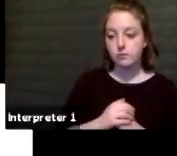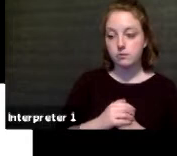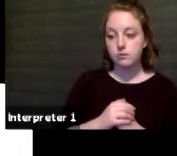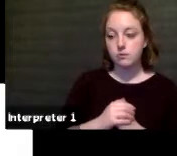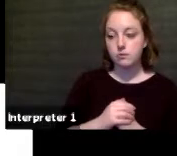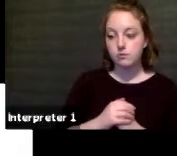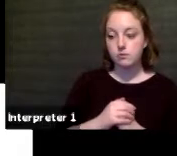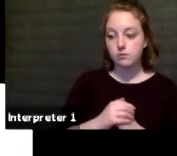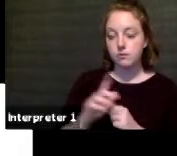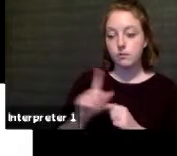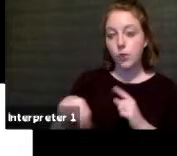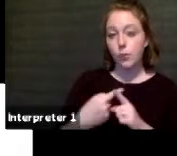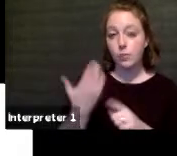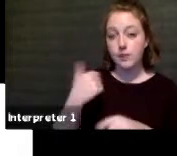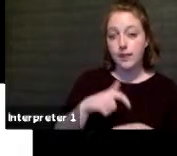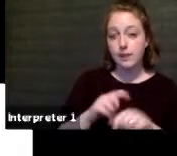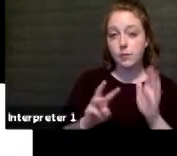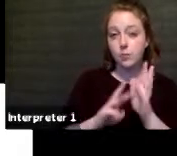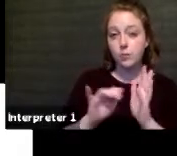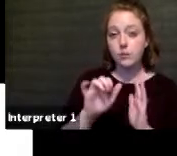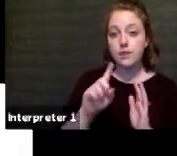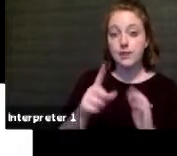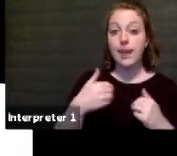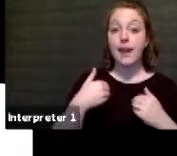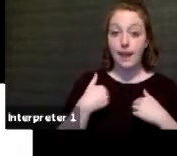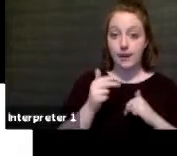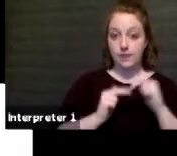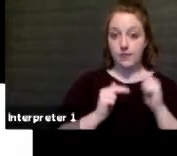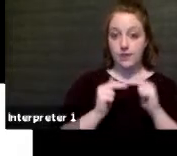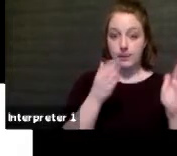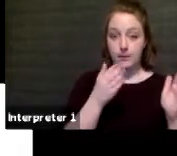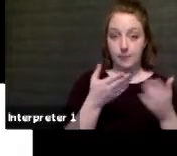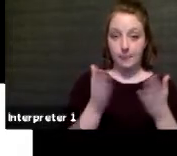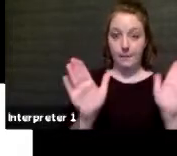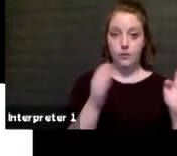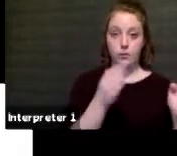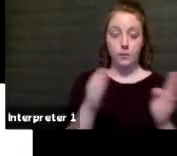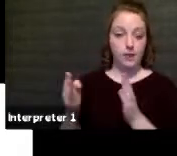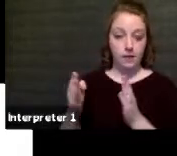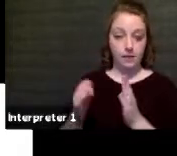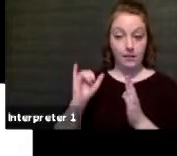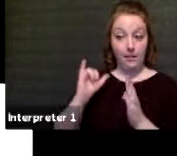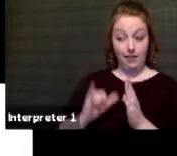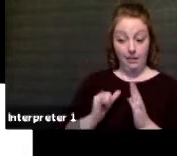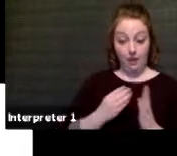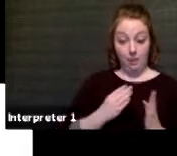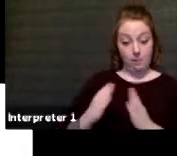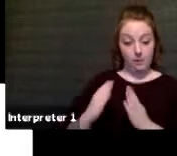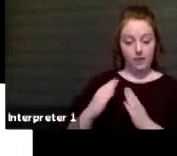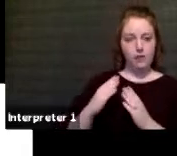time Waco ISD had a facilities master plan and how far into the future did it plan for?